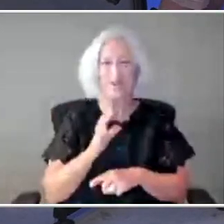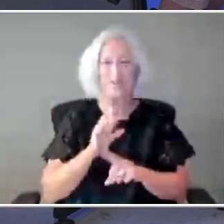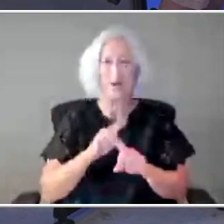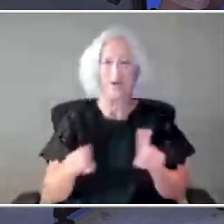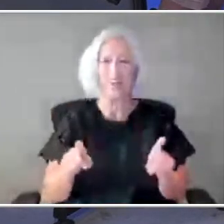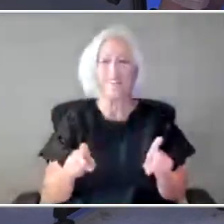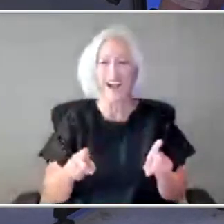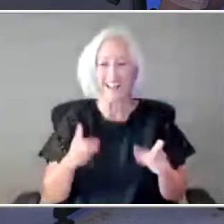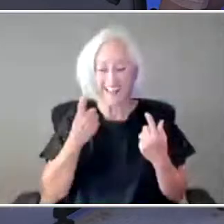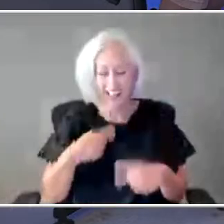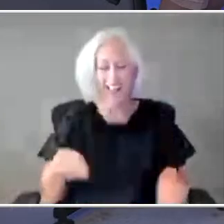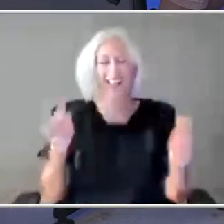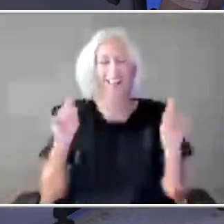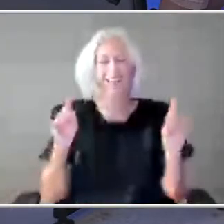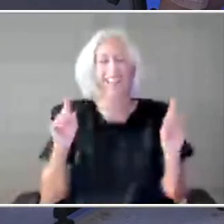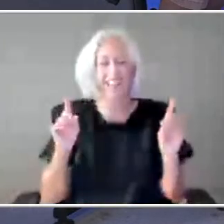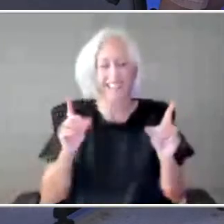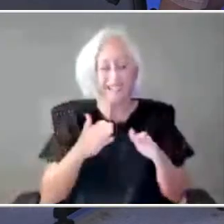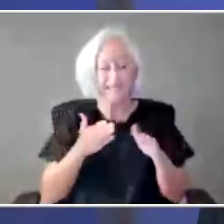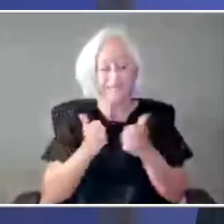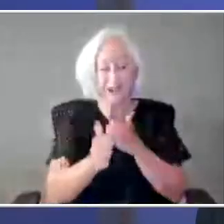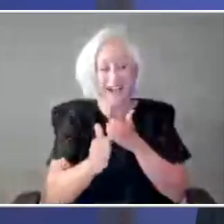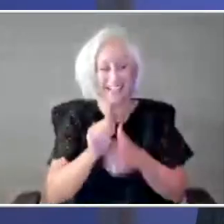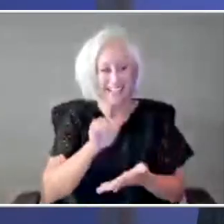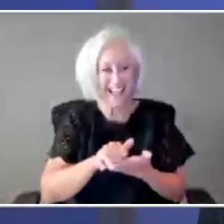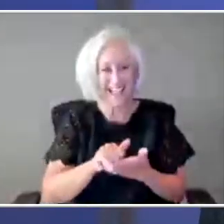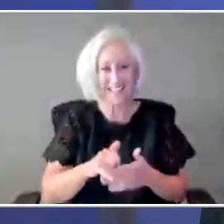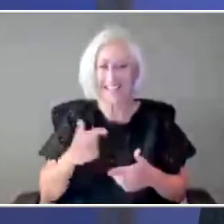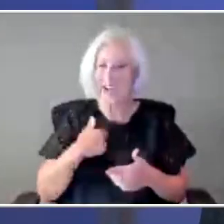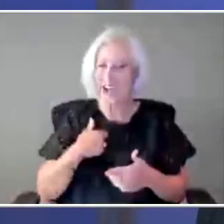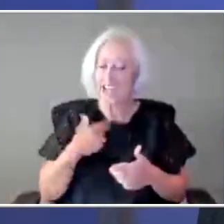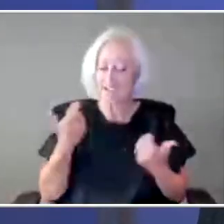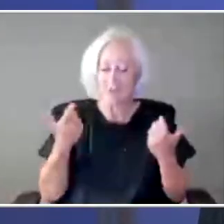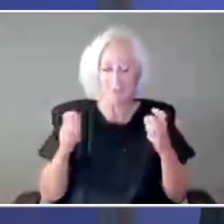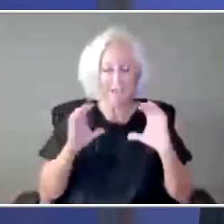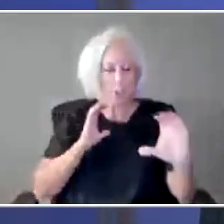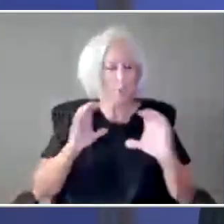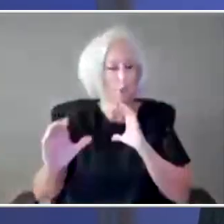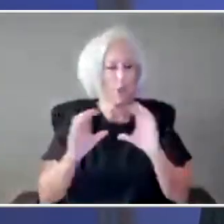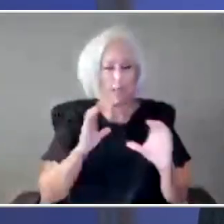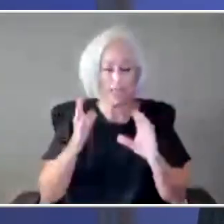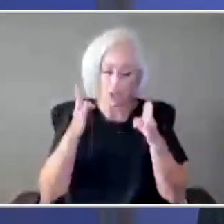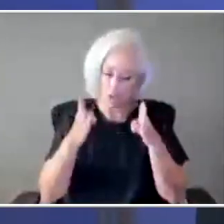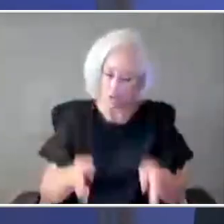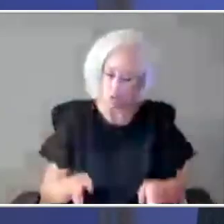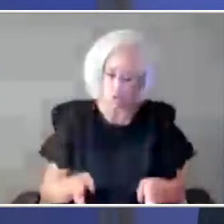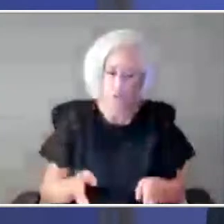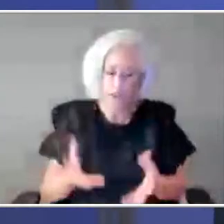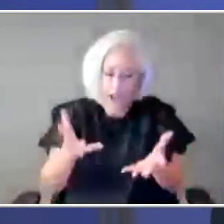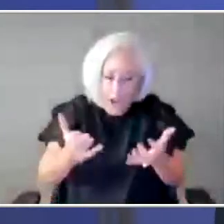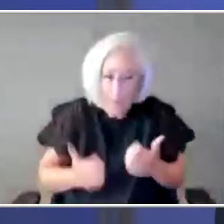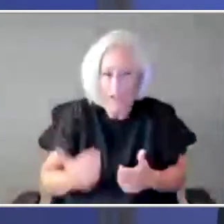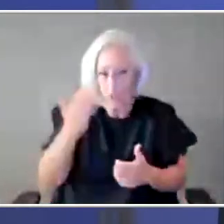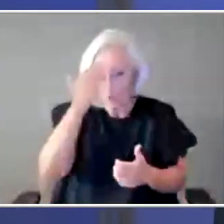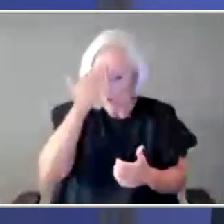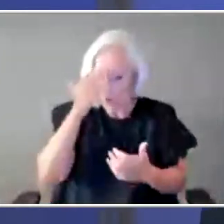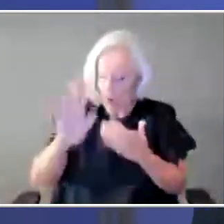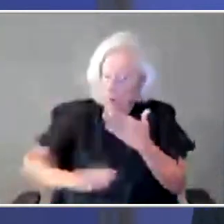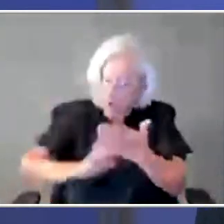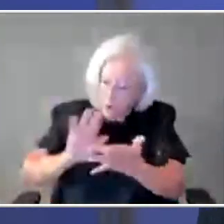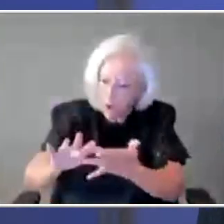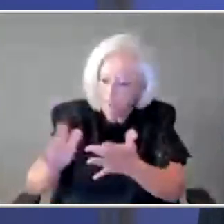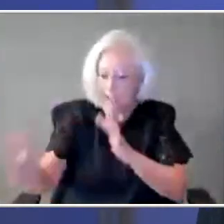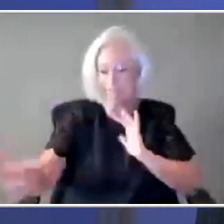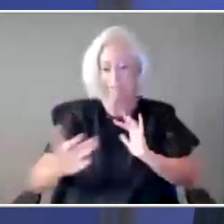That's right. That's right. And I'm a huge communicator, so for me, it's like I want to know. It's okay to reach out. Listen, they were more than. I mean,